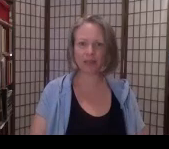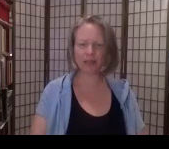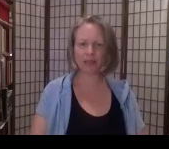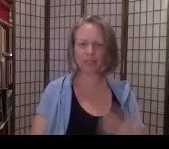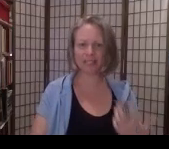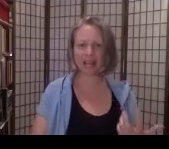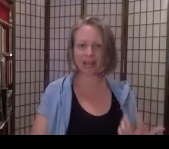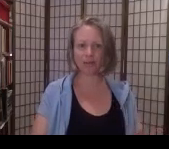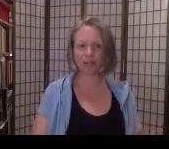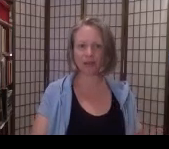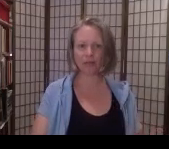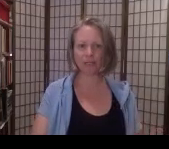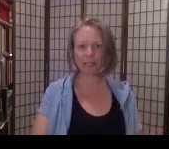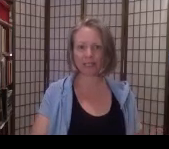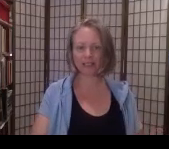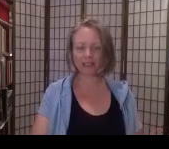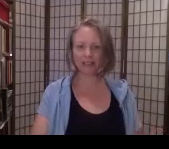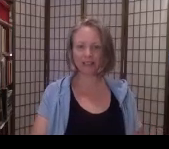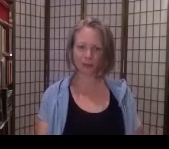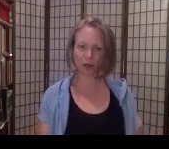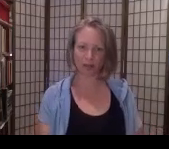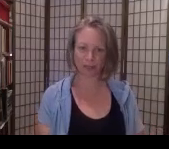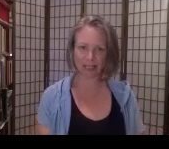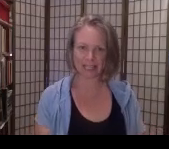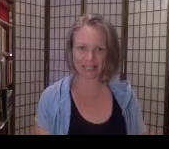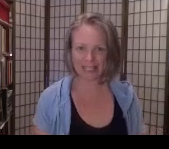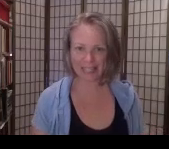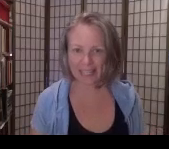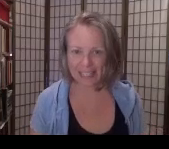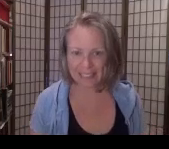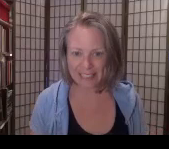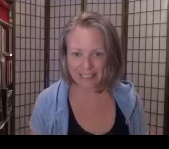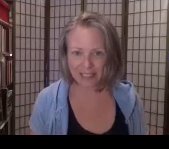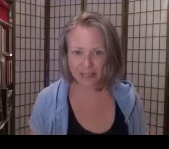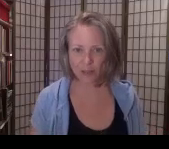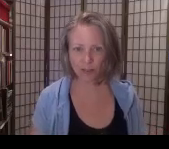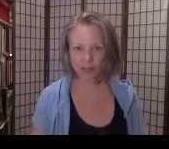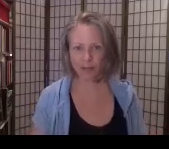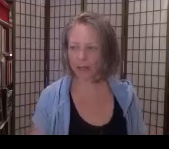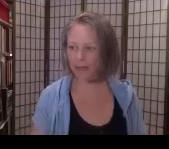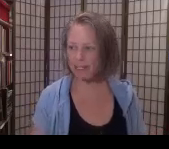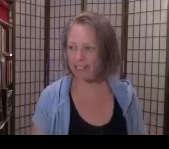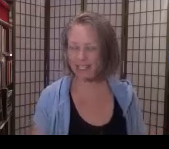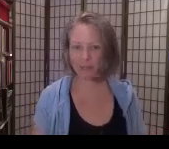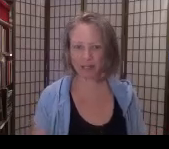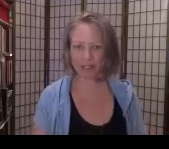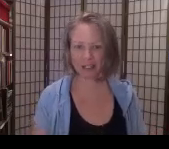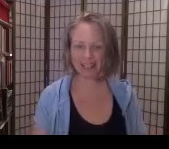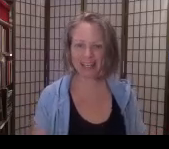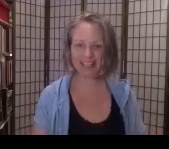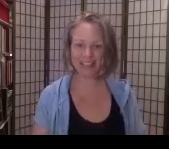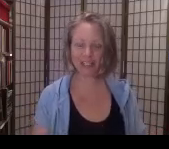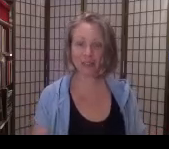about their sound that really draws me in, and this cricket really wanted me to take its